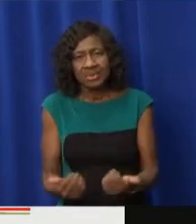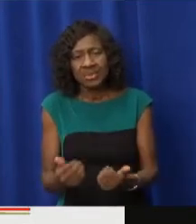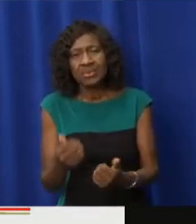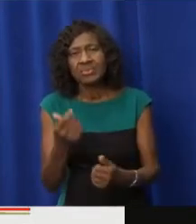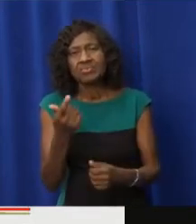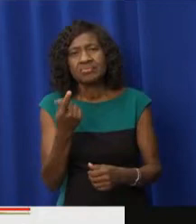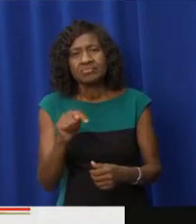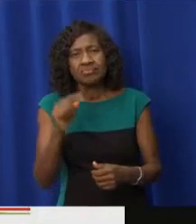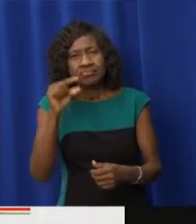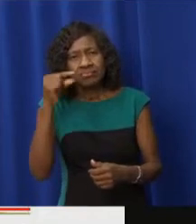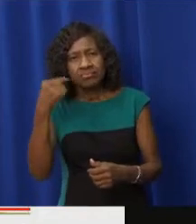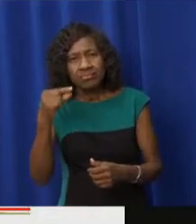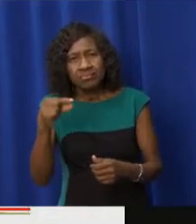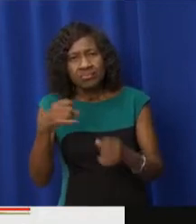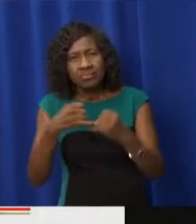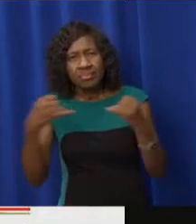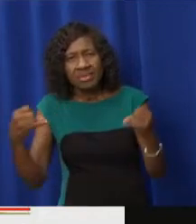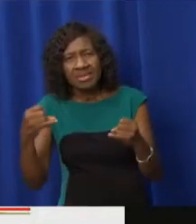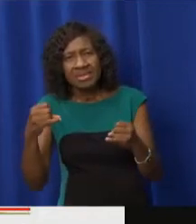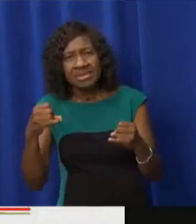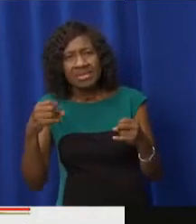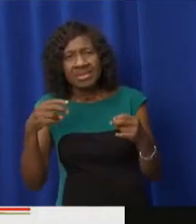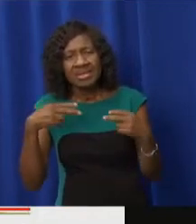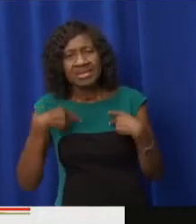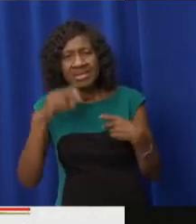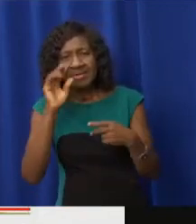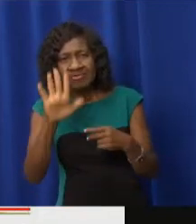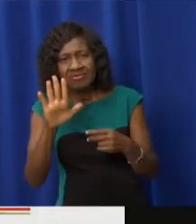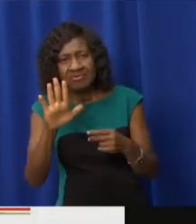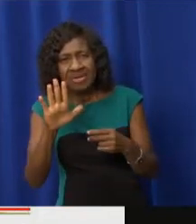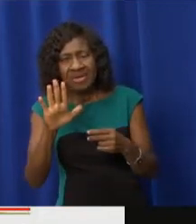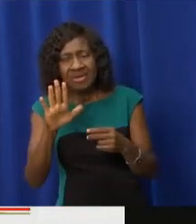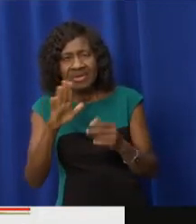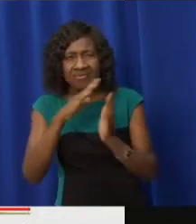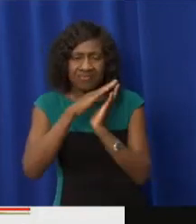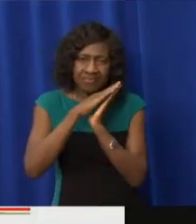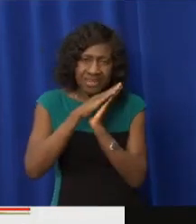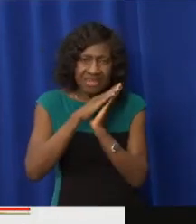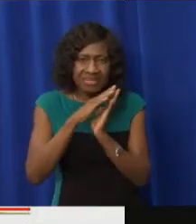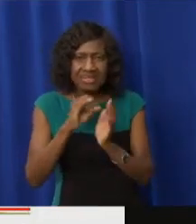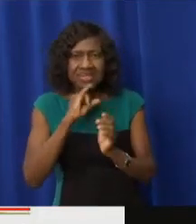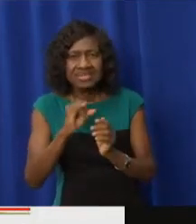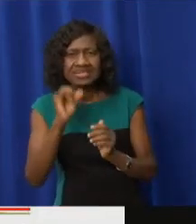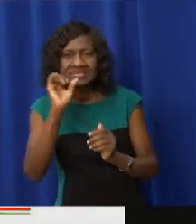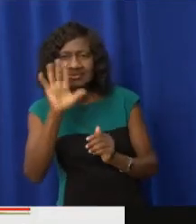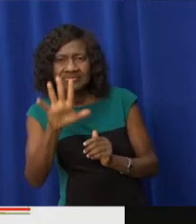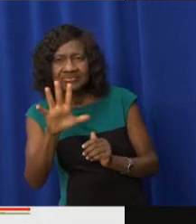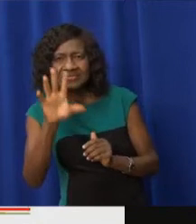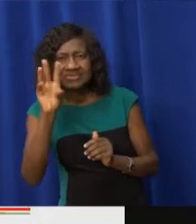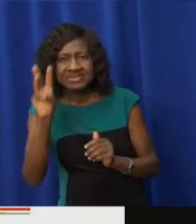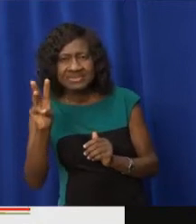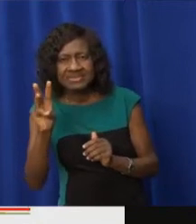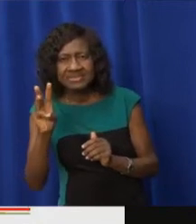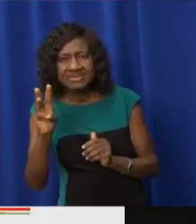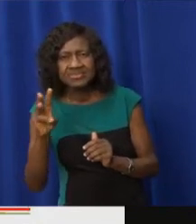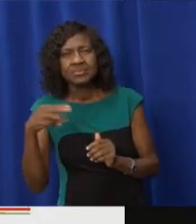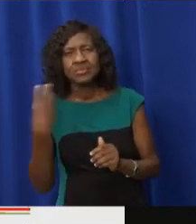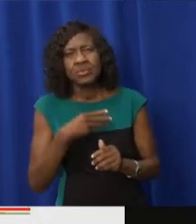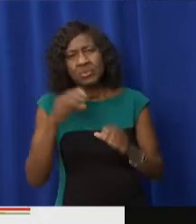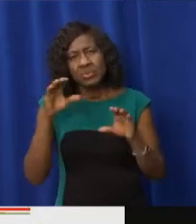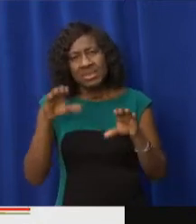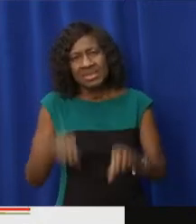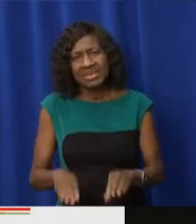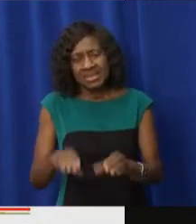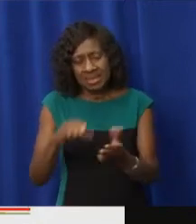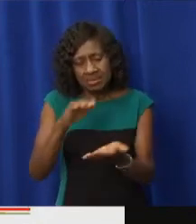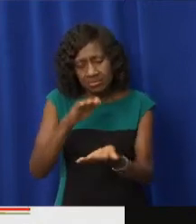green line at 5 intensive care beds per 100,000 is a factor of 56. So we can reduce the